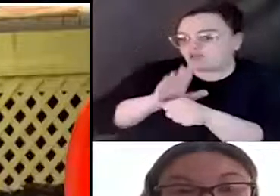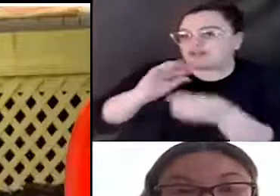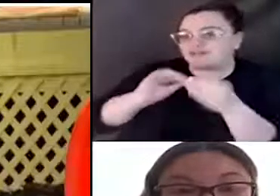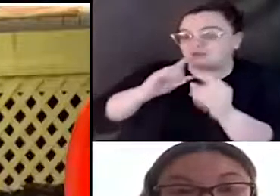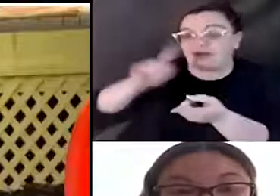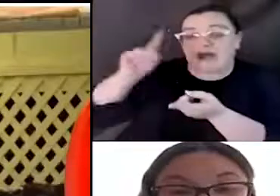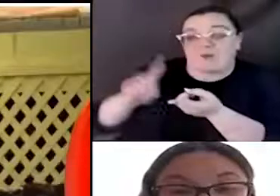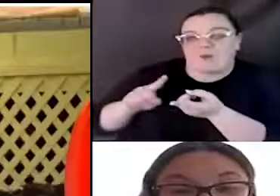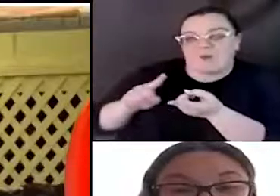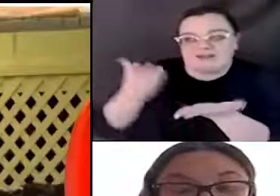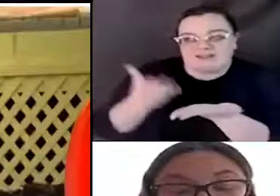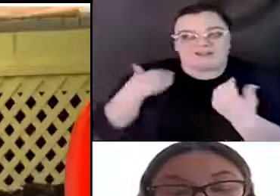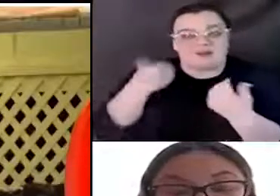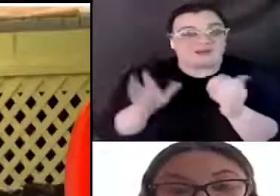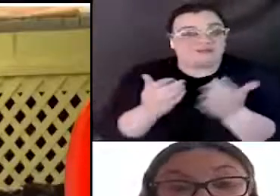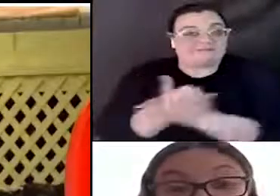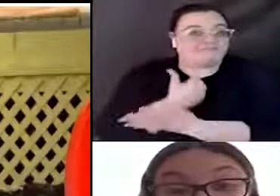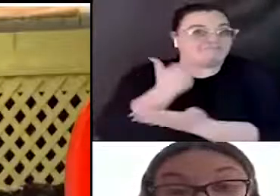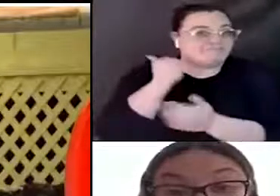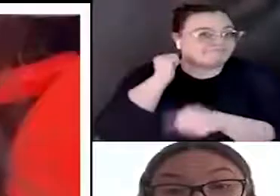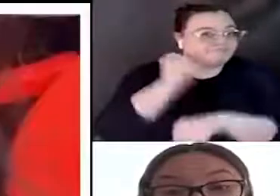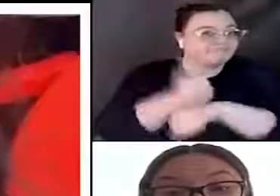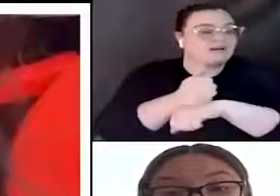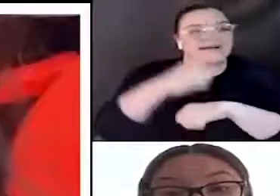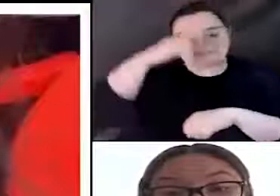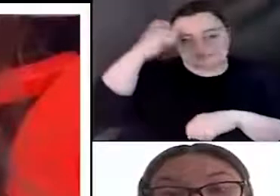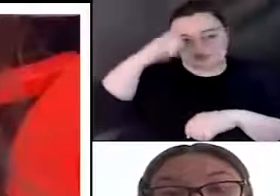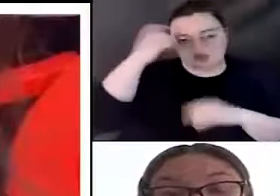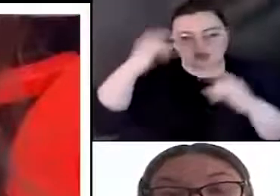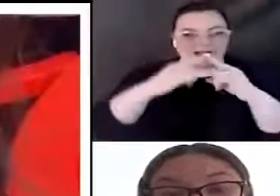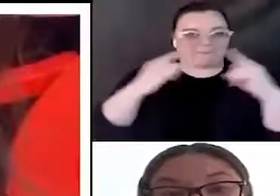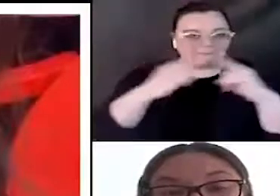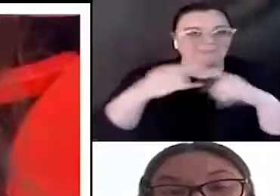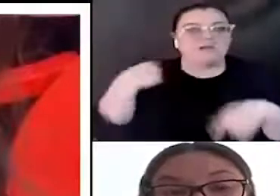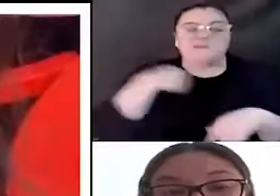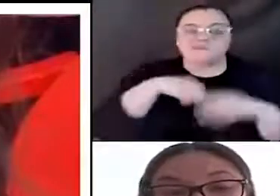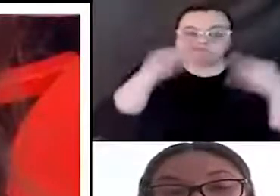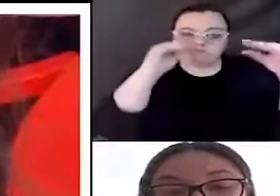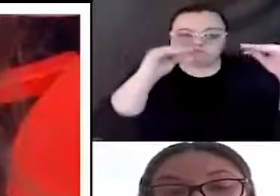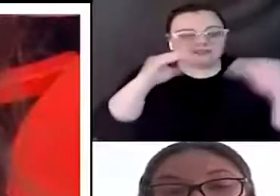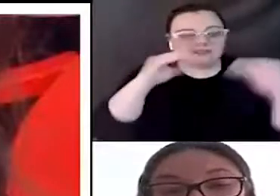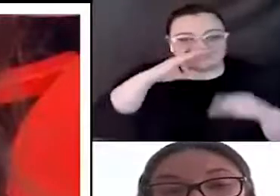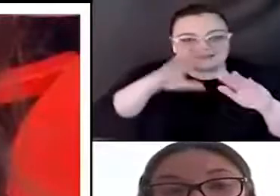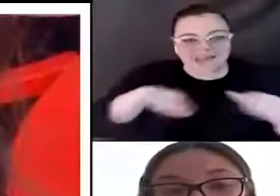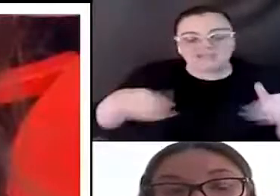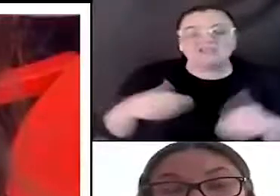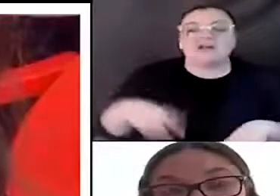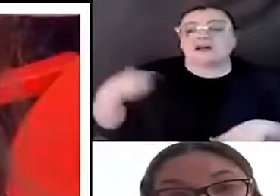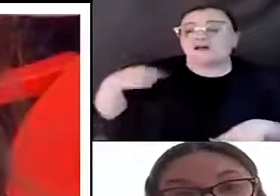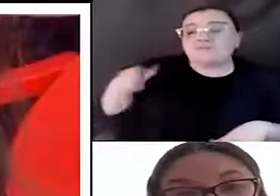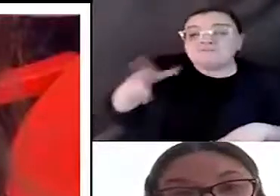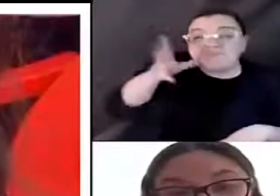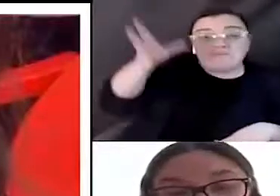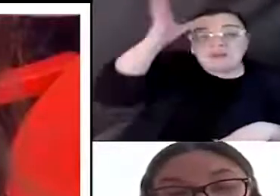have this summer camp, and we educated our children. And the parents were so happy